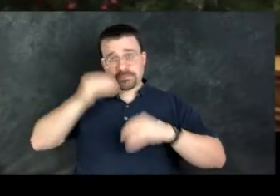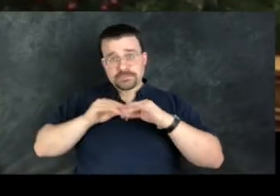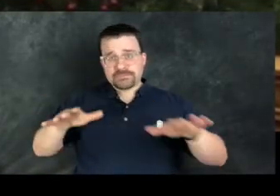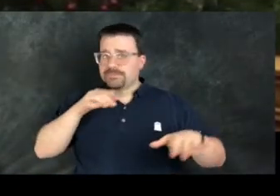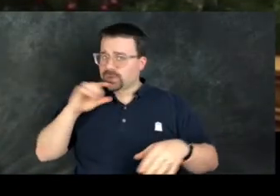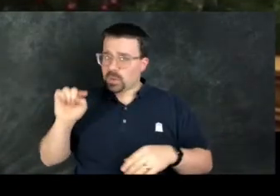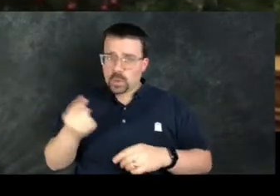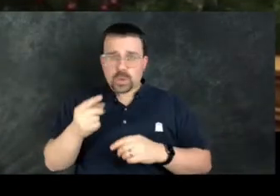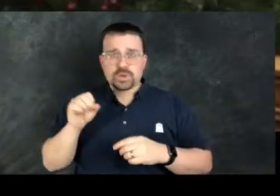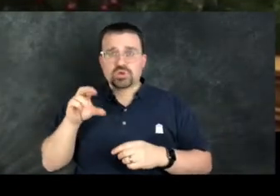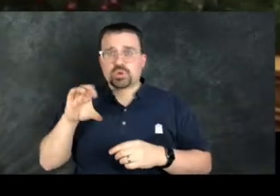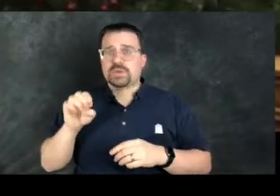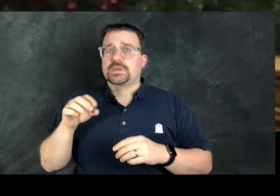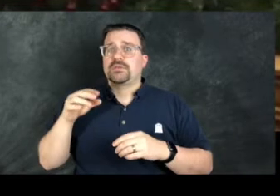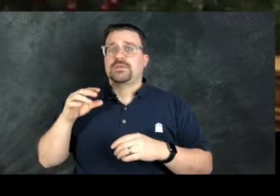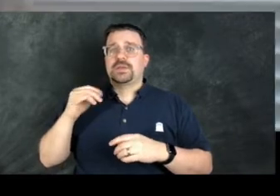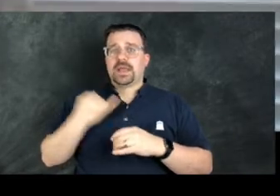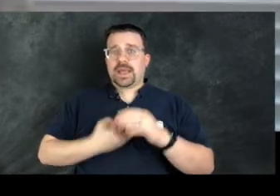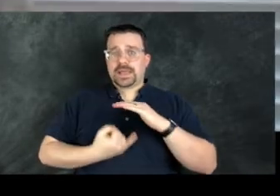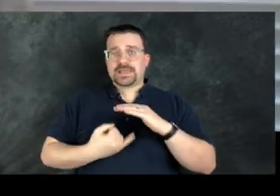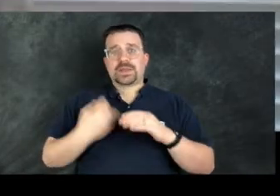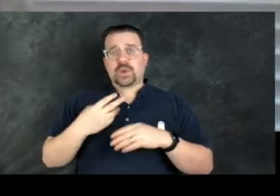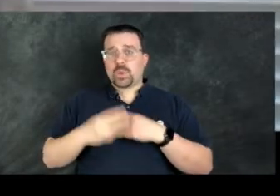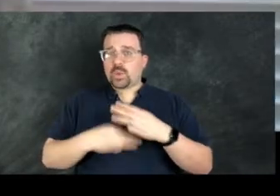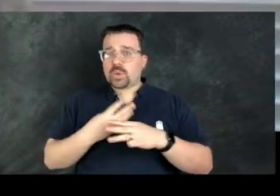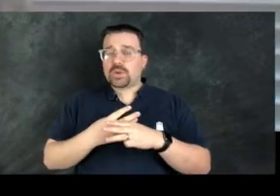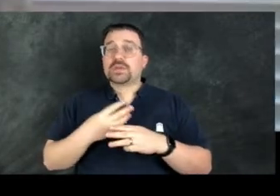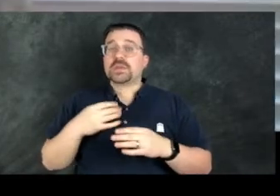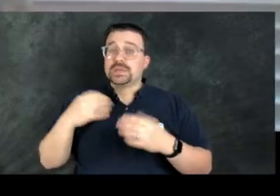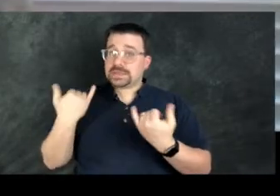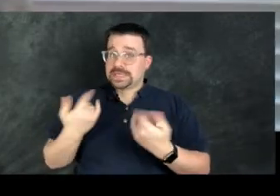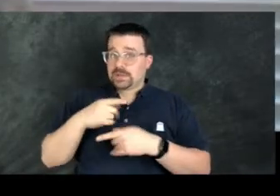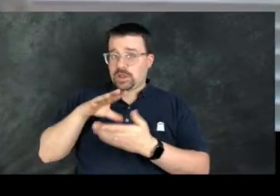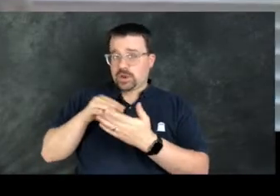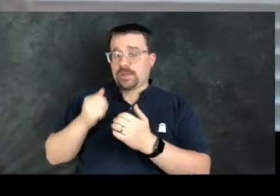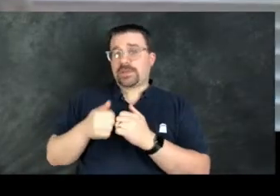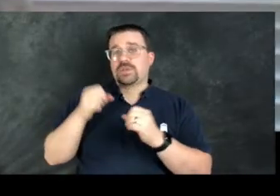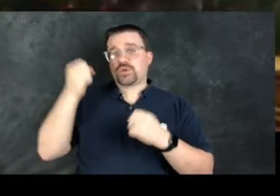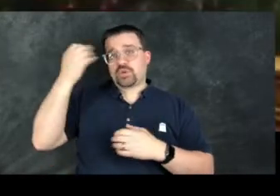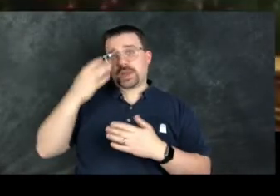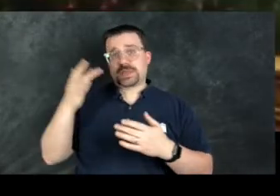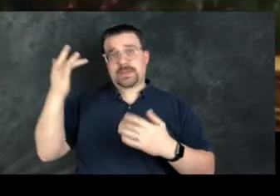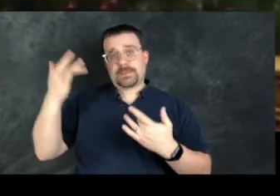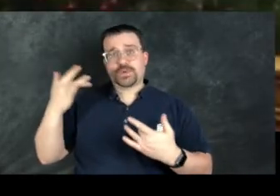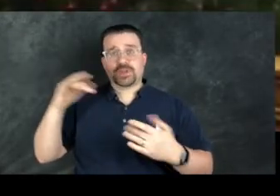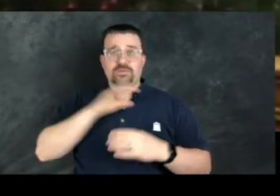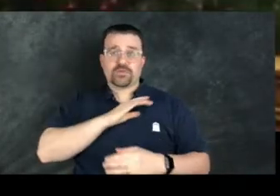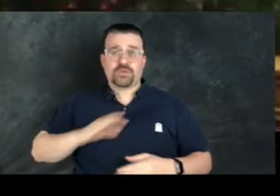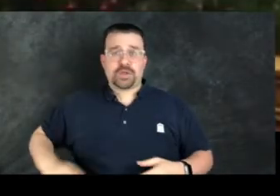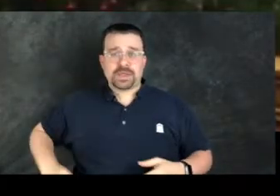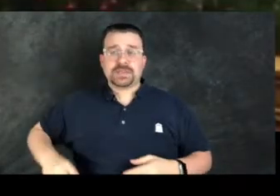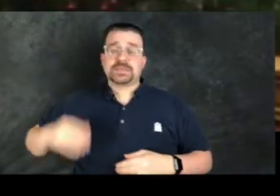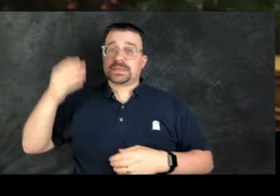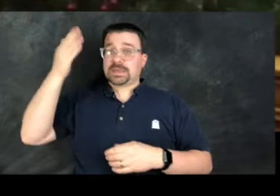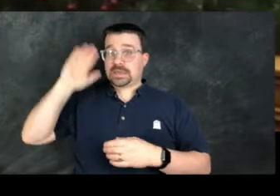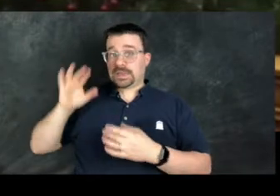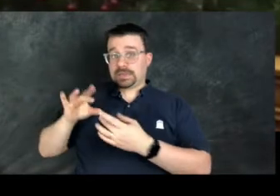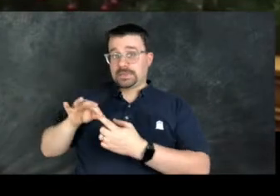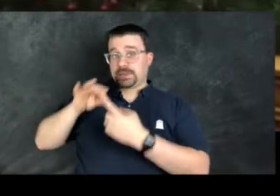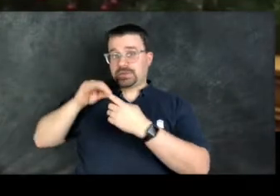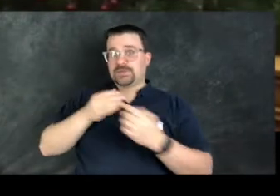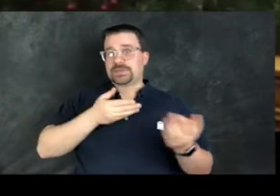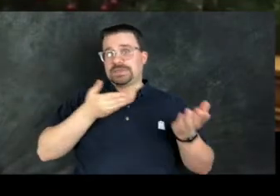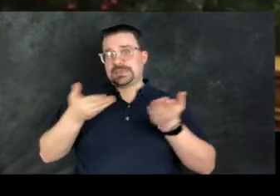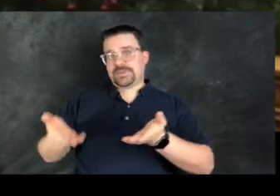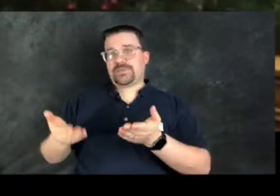of isolation in our world. Today we learn how the grace and mercy of Christ, God's special